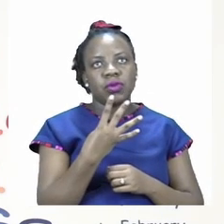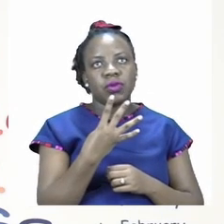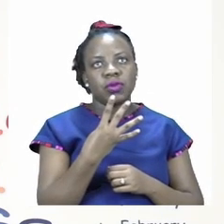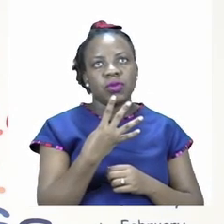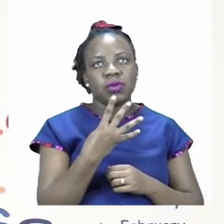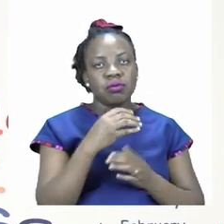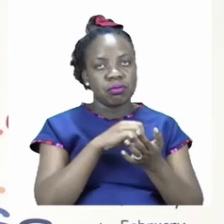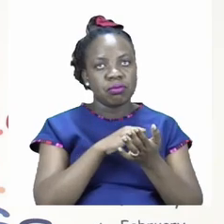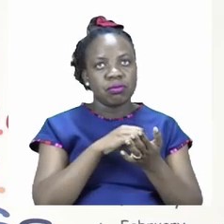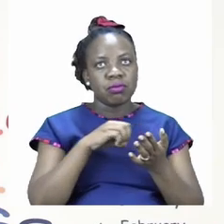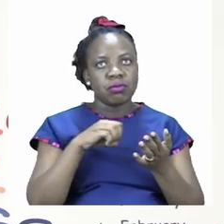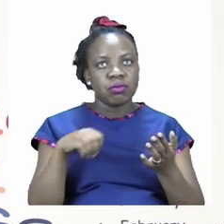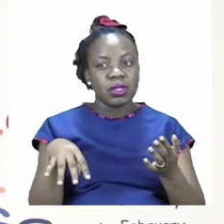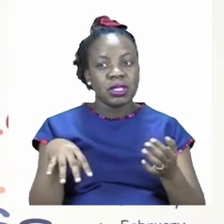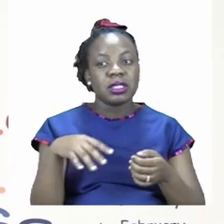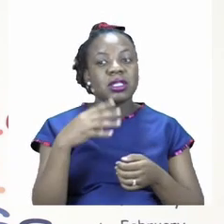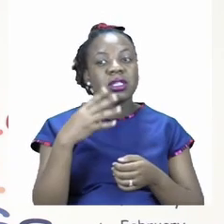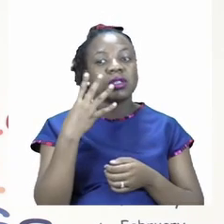minus 4.